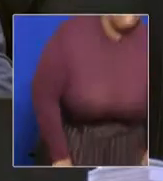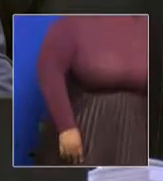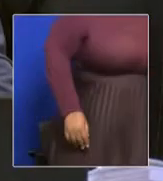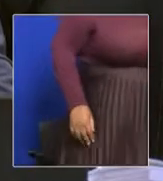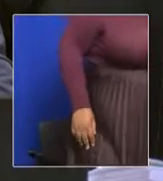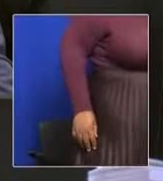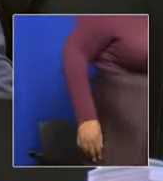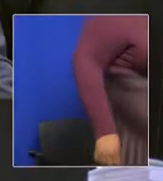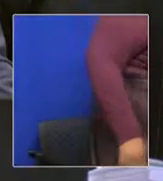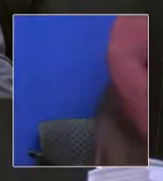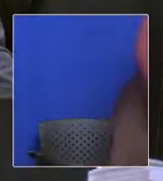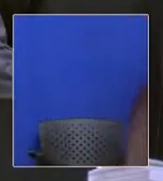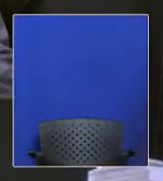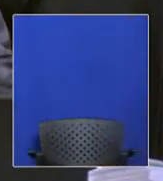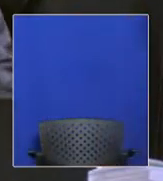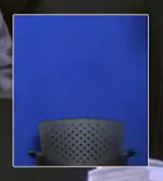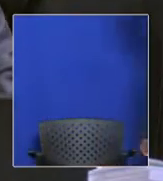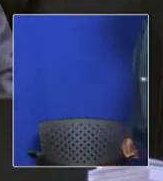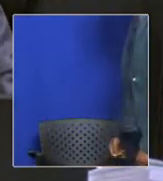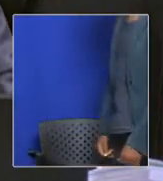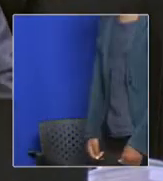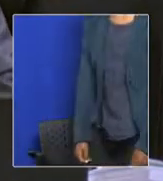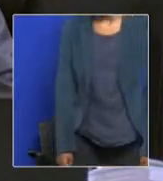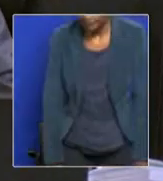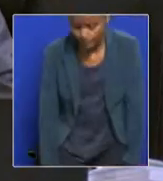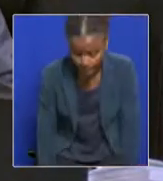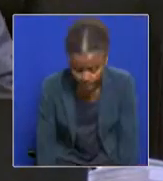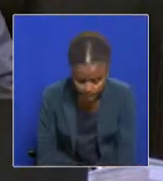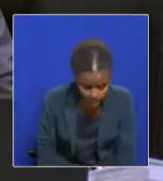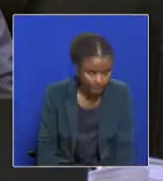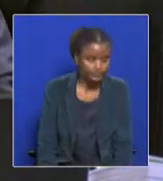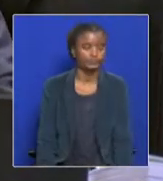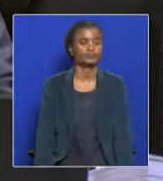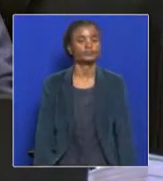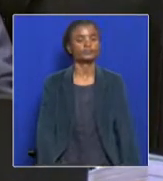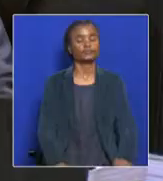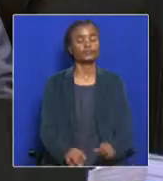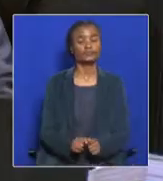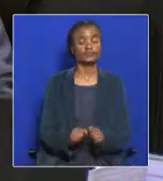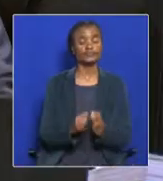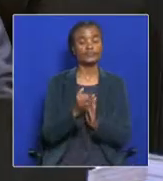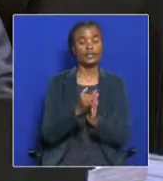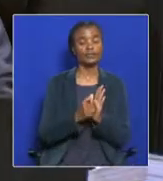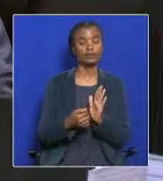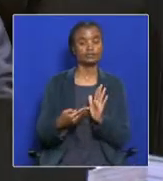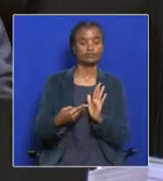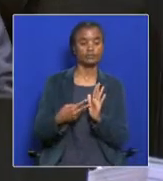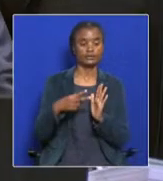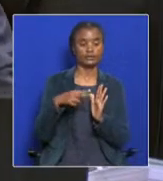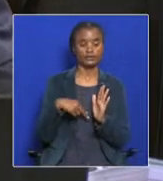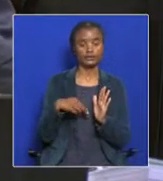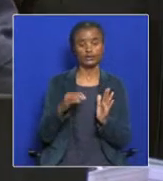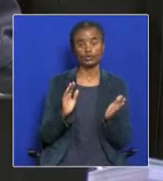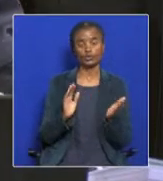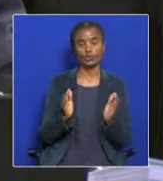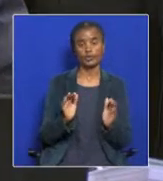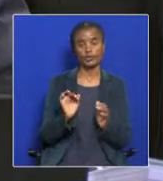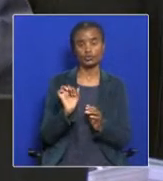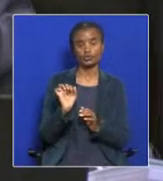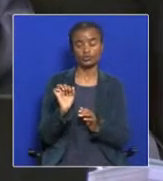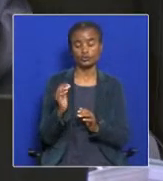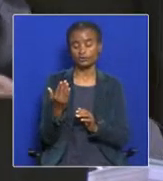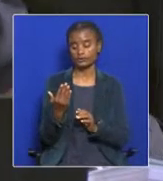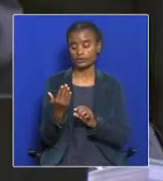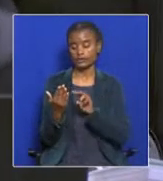And reading that statement, reading it with yours, and I speak for myself,